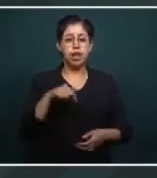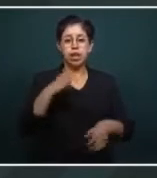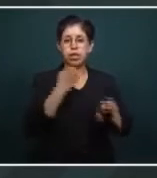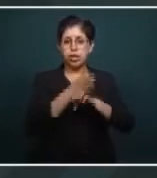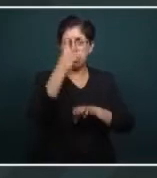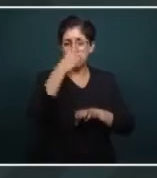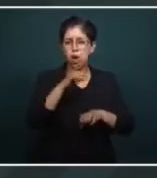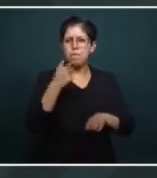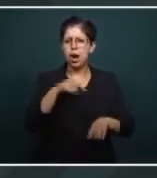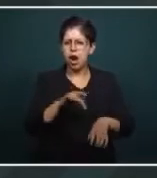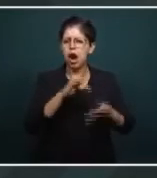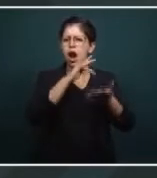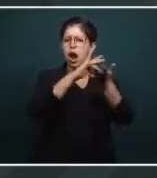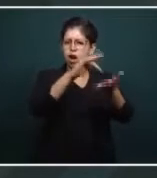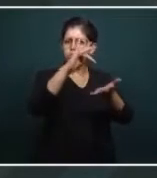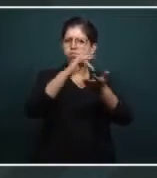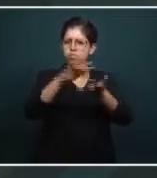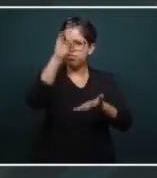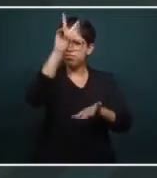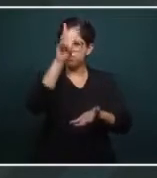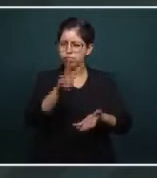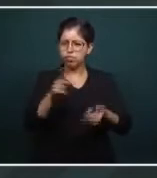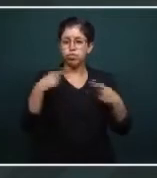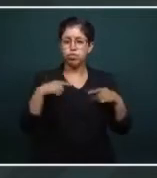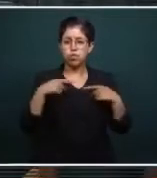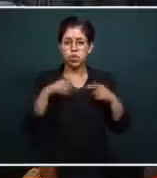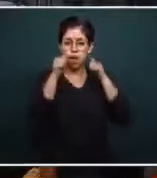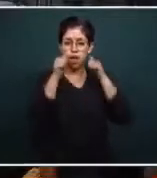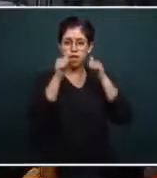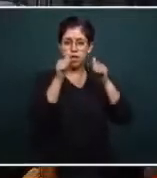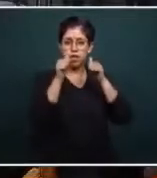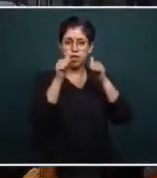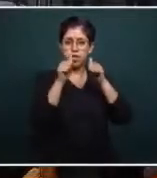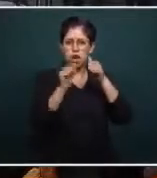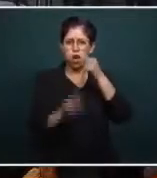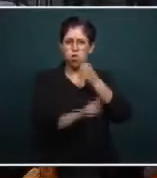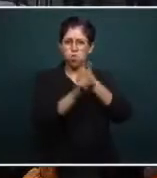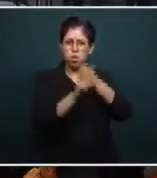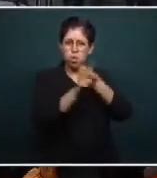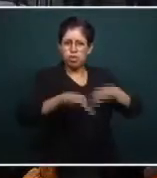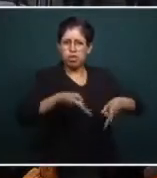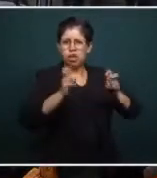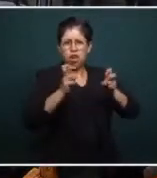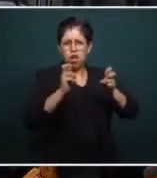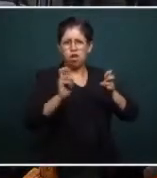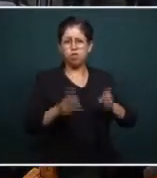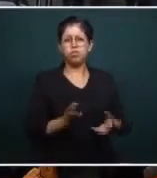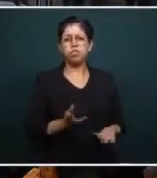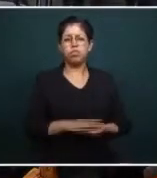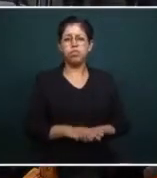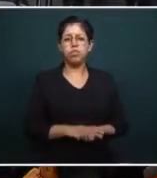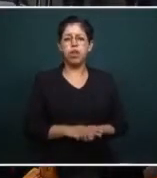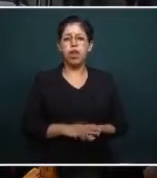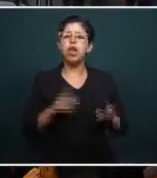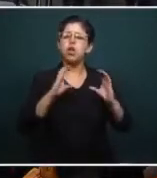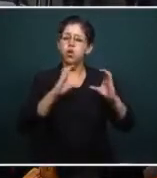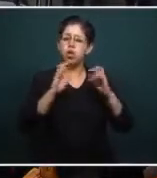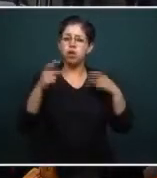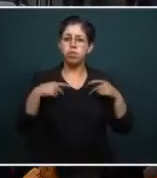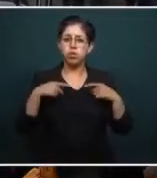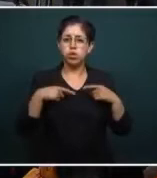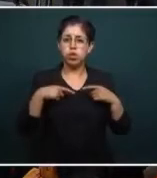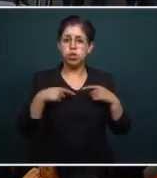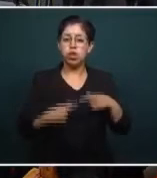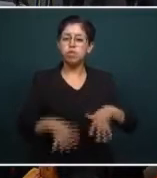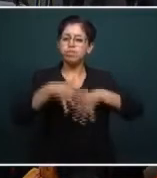state in order to have the effective todo este unit despliegue to stop the